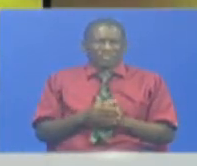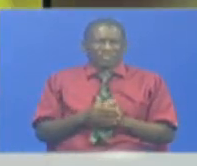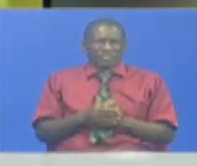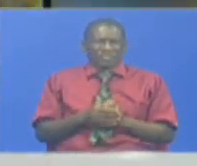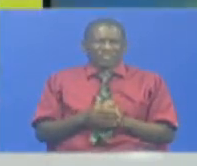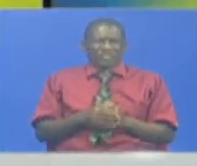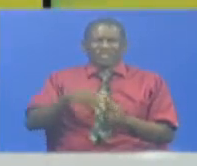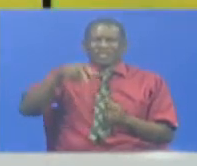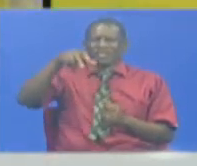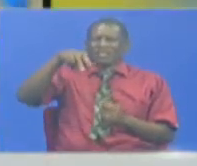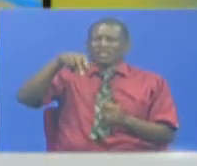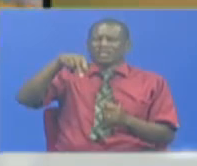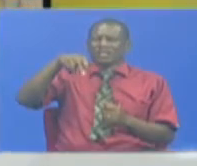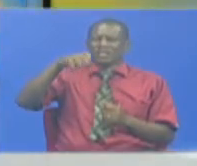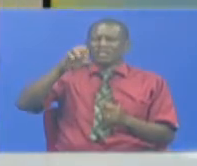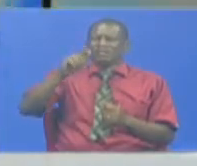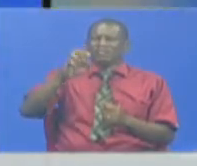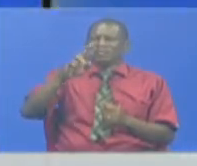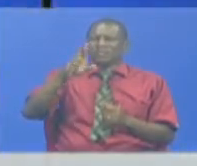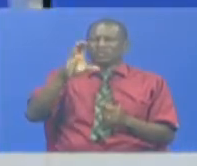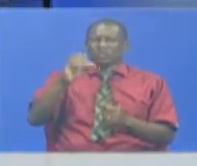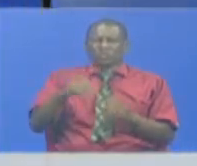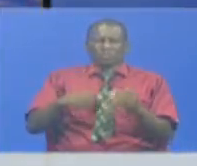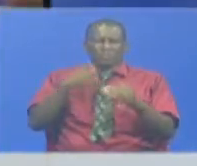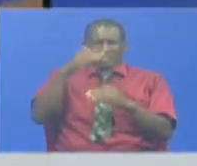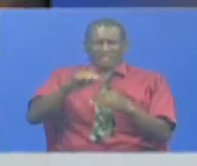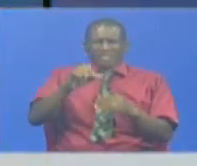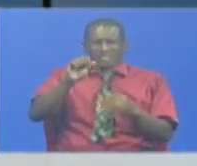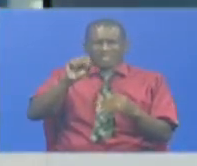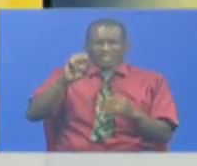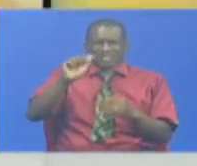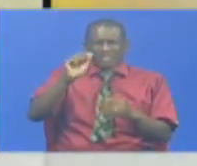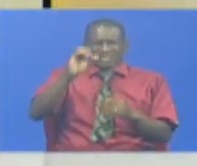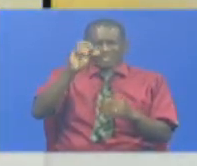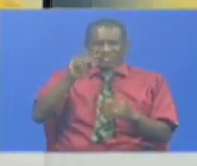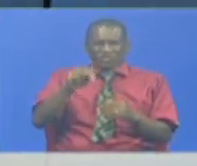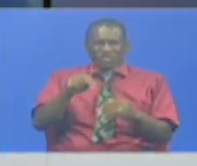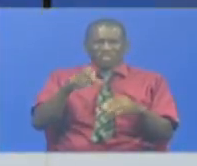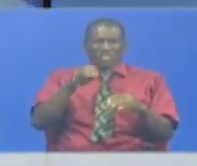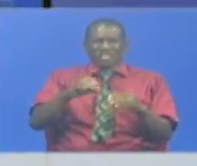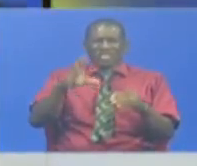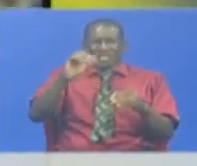Petro will compete in next season's CAF Champions League, which will be Tuyisenge's second